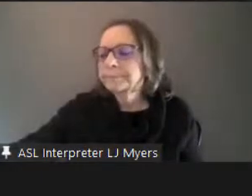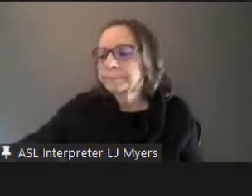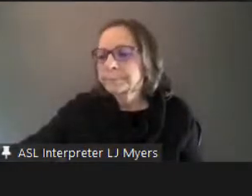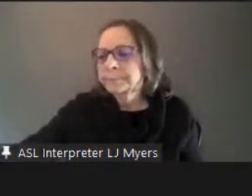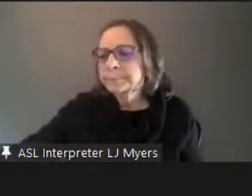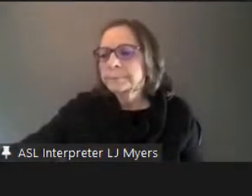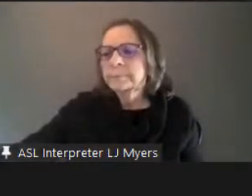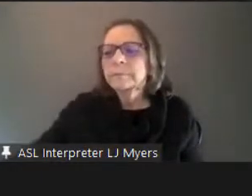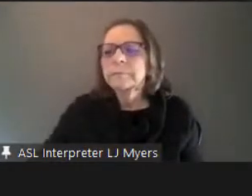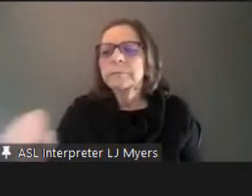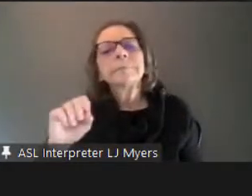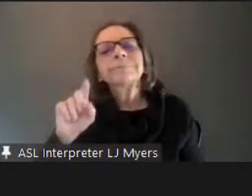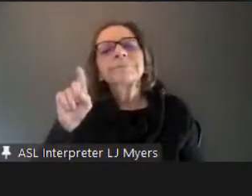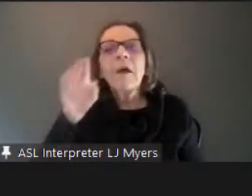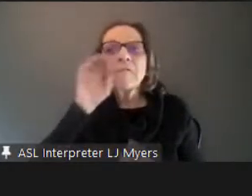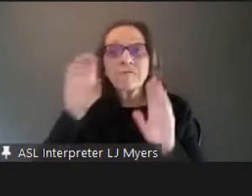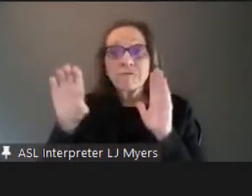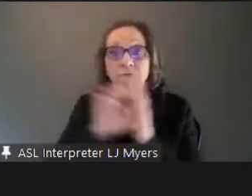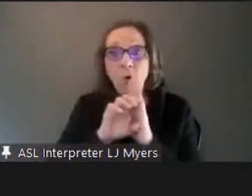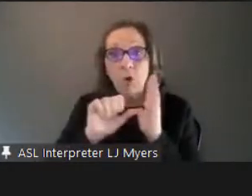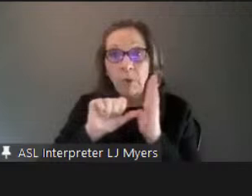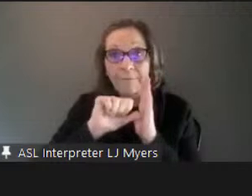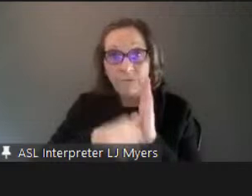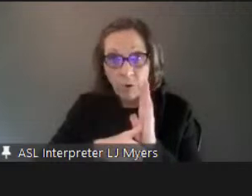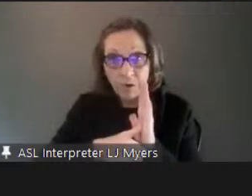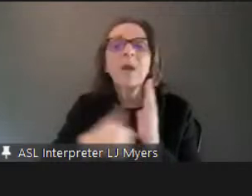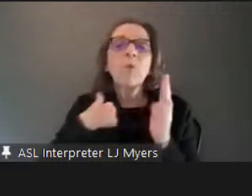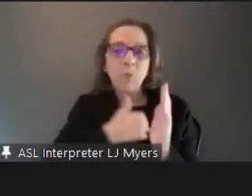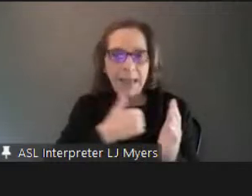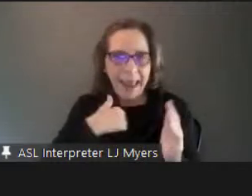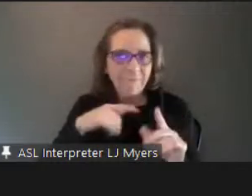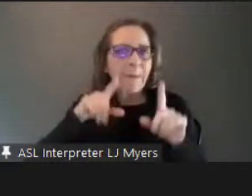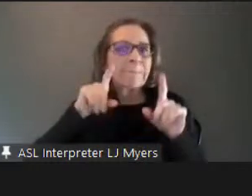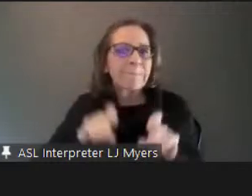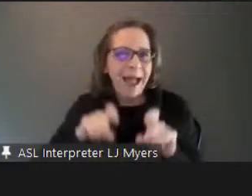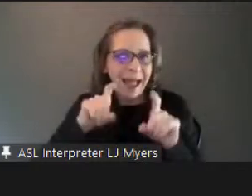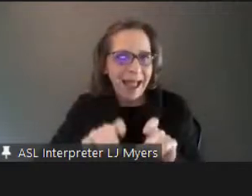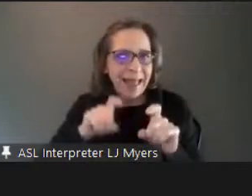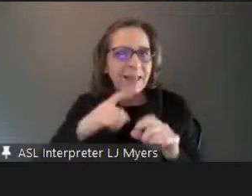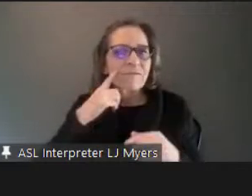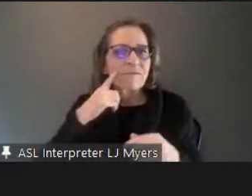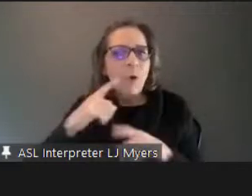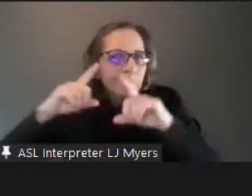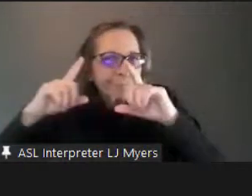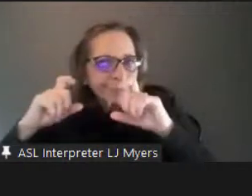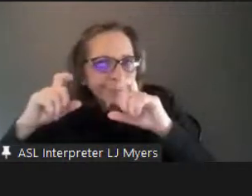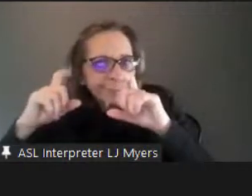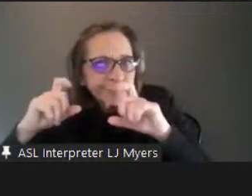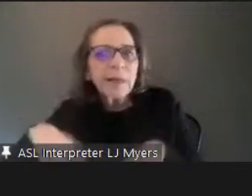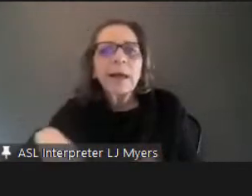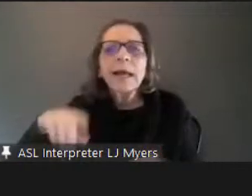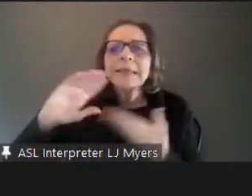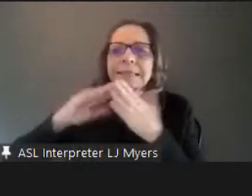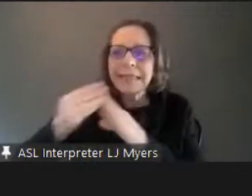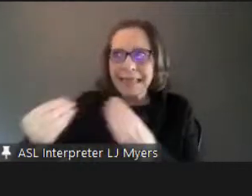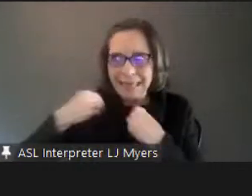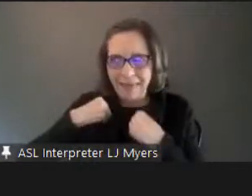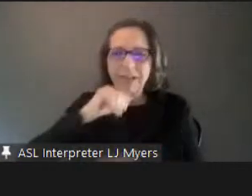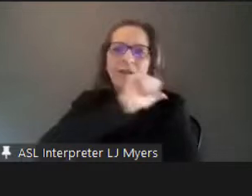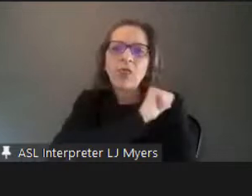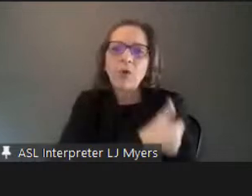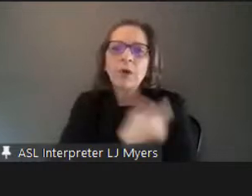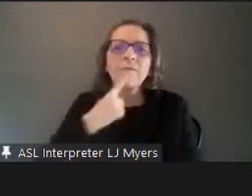On just the photo enforcement for you really quickly, we actually have a pilot that is We moving. have a pilot. The city did give us authority to do